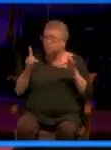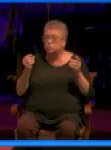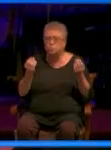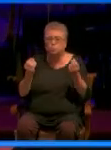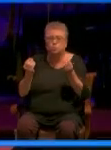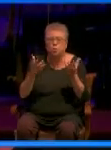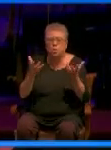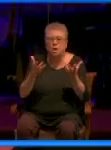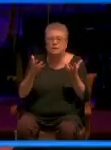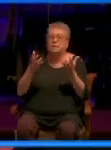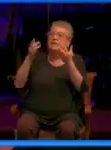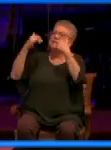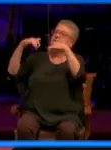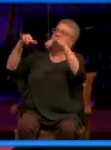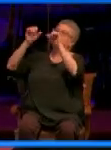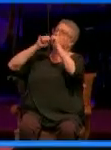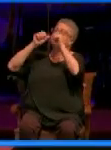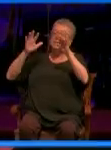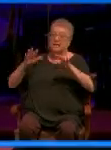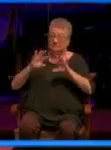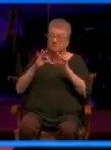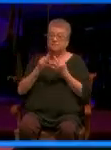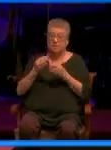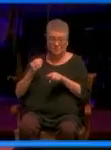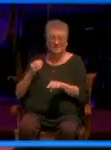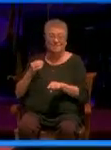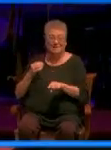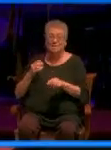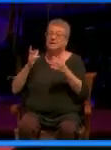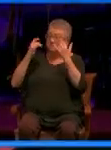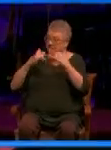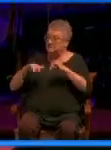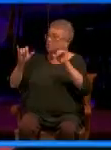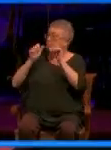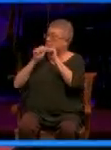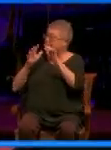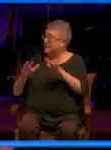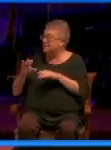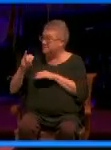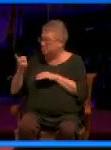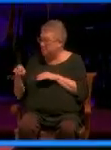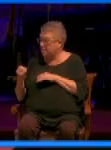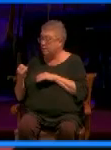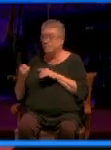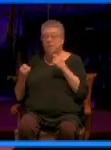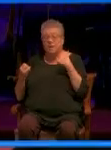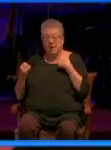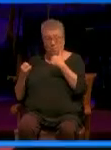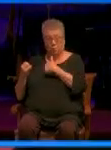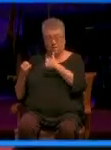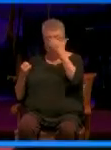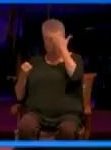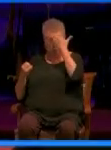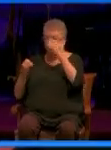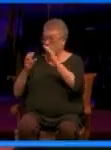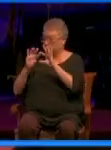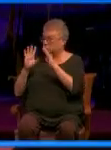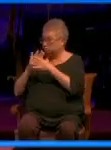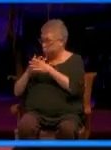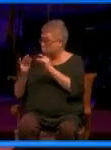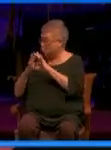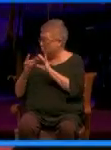He still blesses this family. He still blesses Jacob. And we know the story of the blessing of this